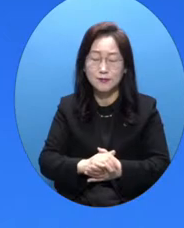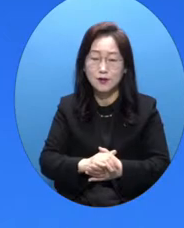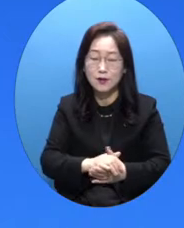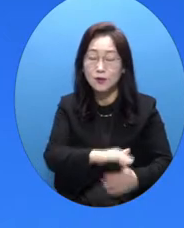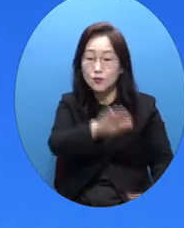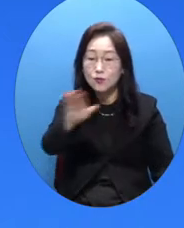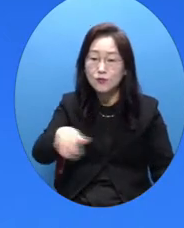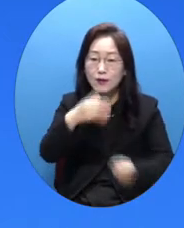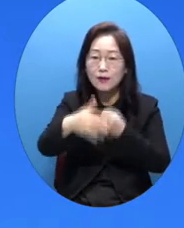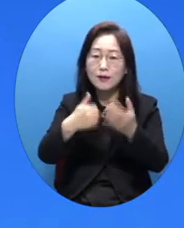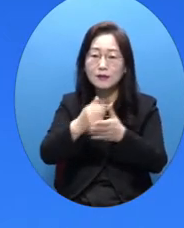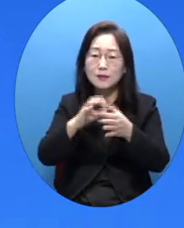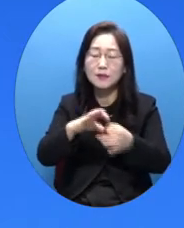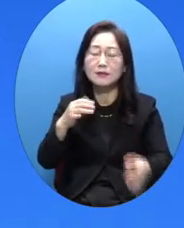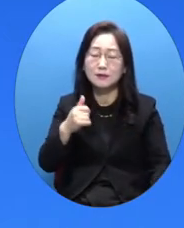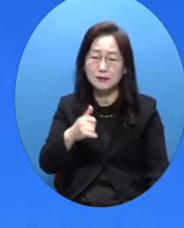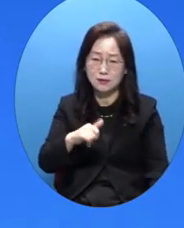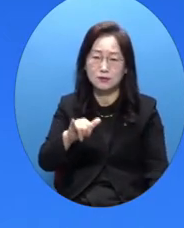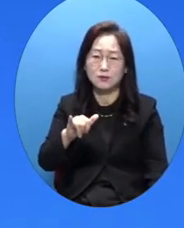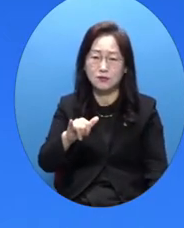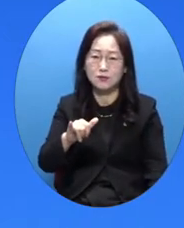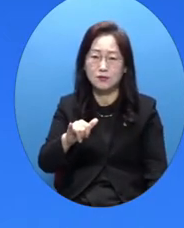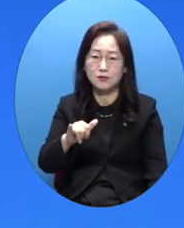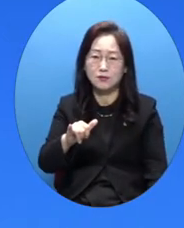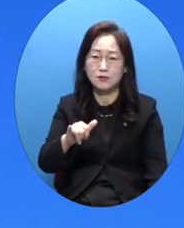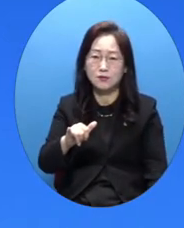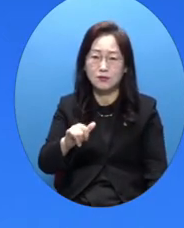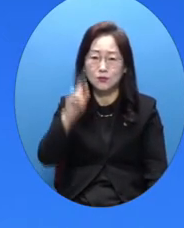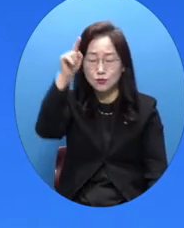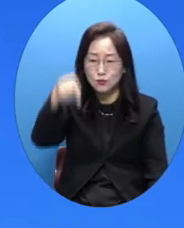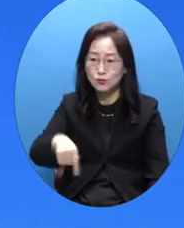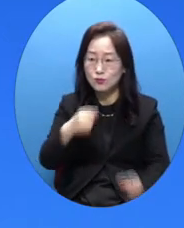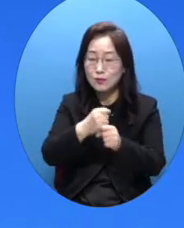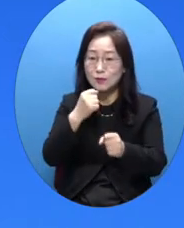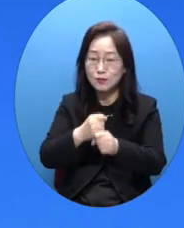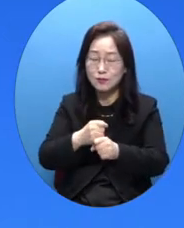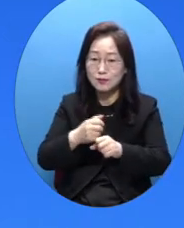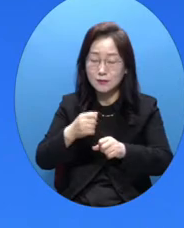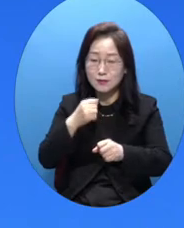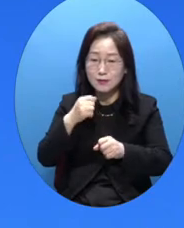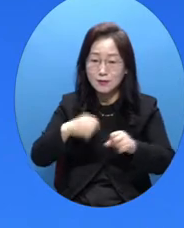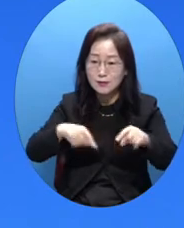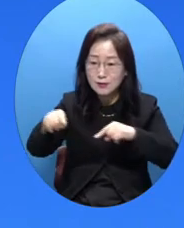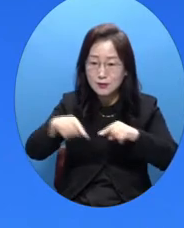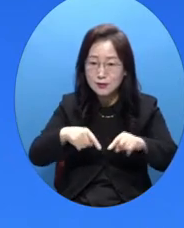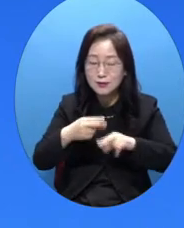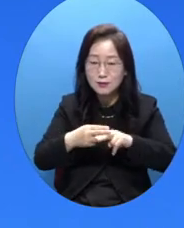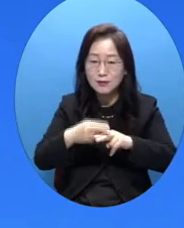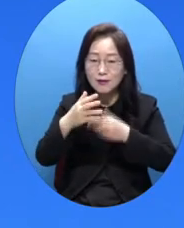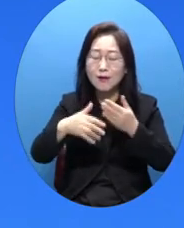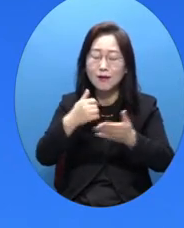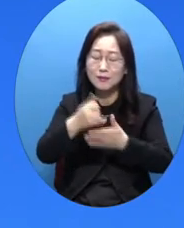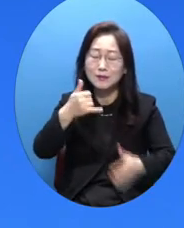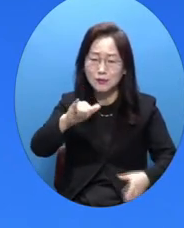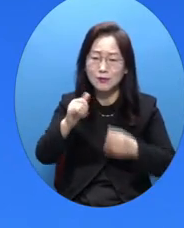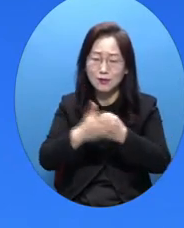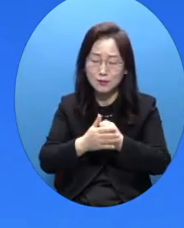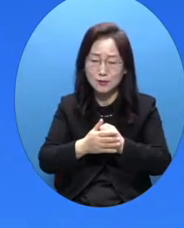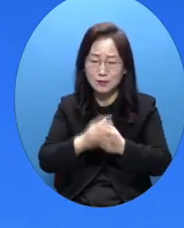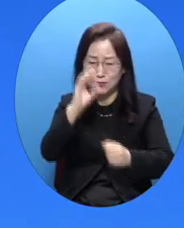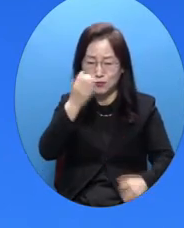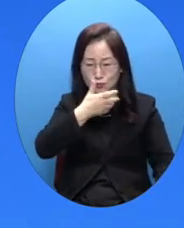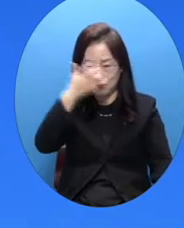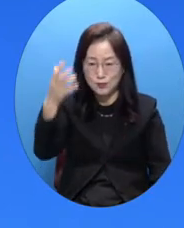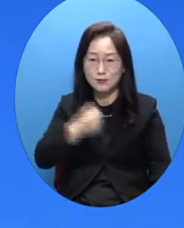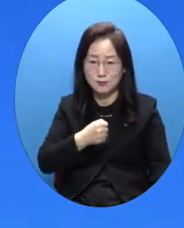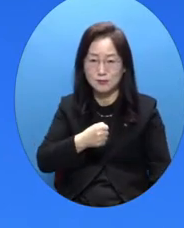and they found out that they all had clear dreams and goals we are God's children God who created the heavens and the Earth